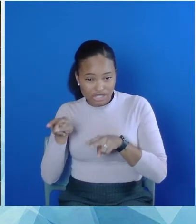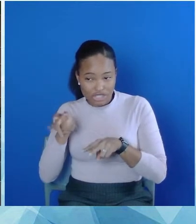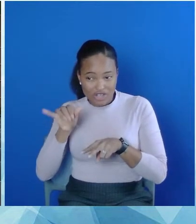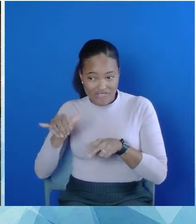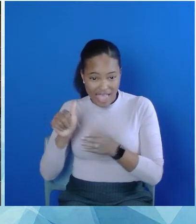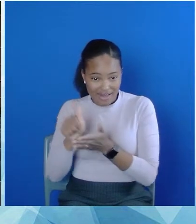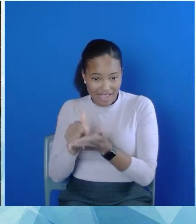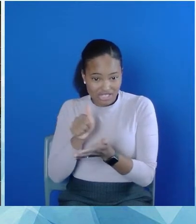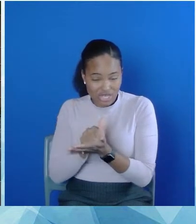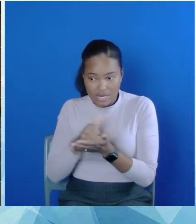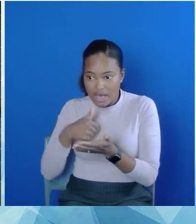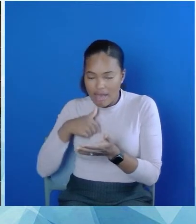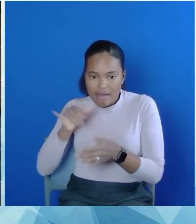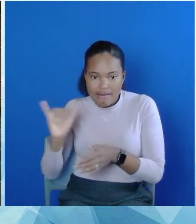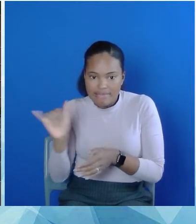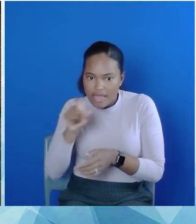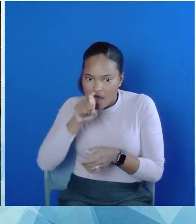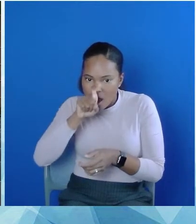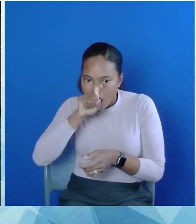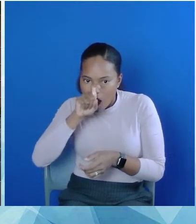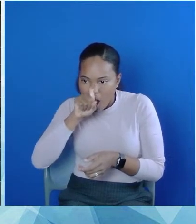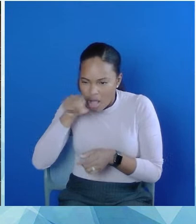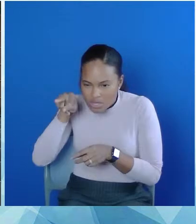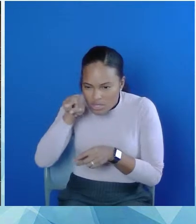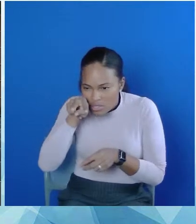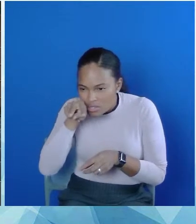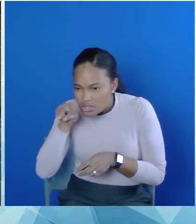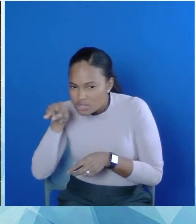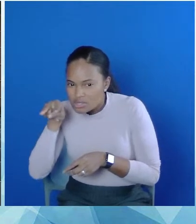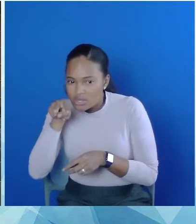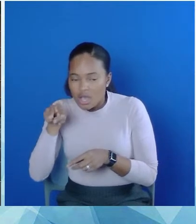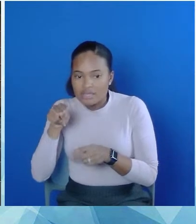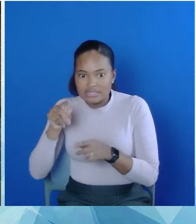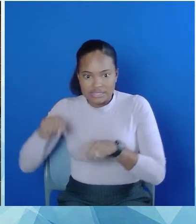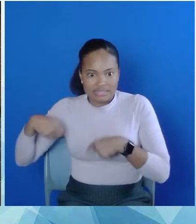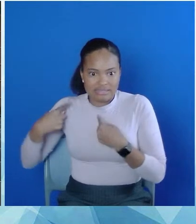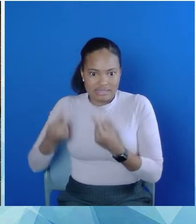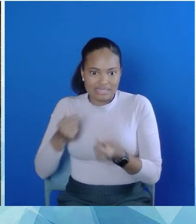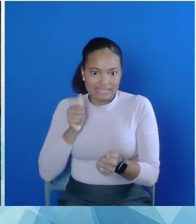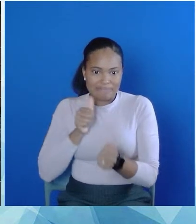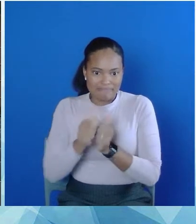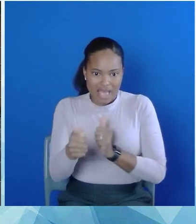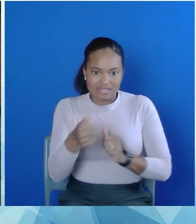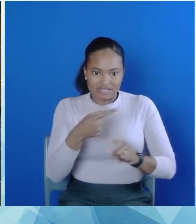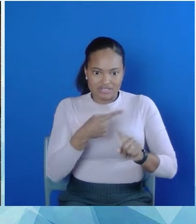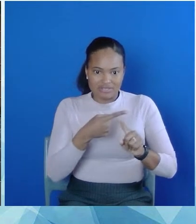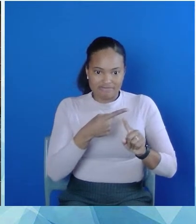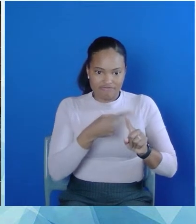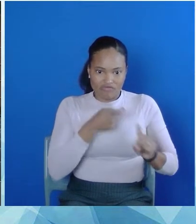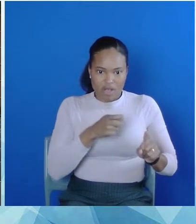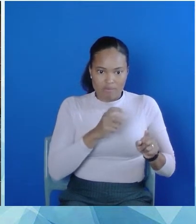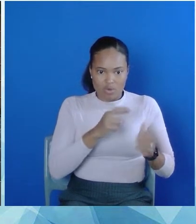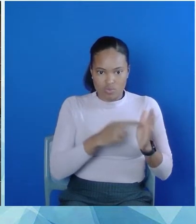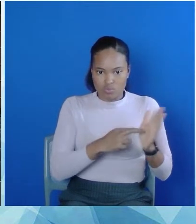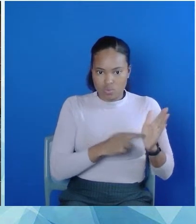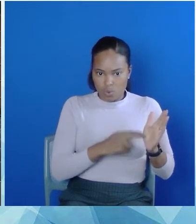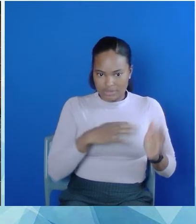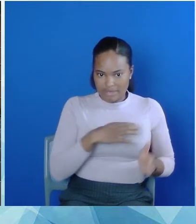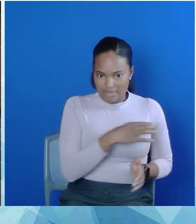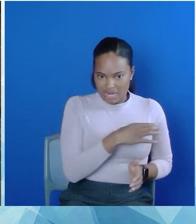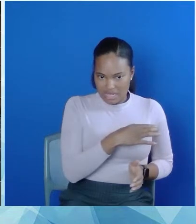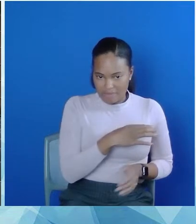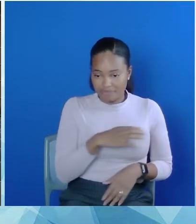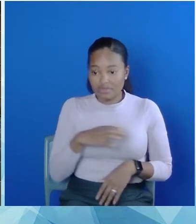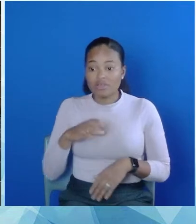agendas, like a hawk since it passed out of rules. The Committee of the Whole has